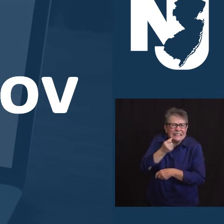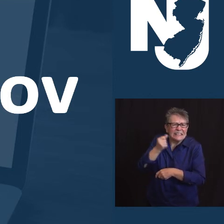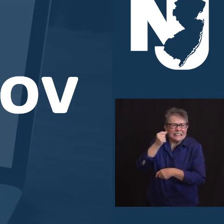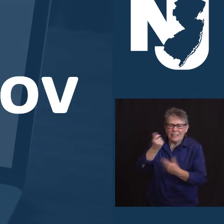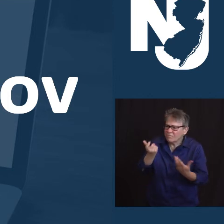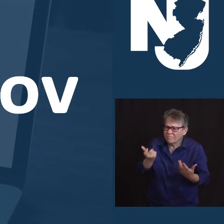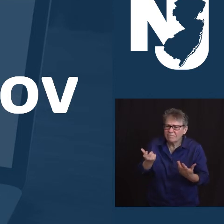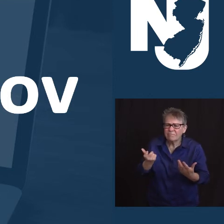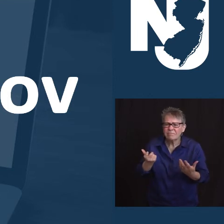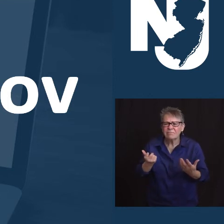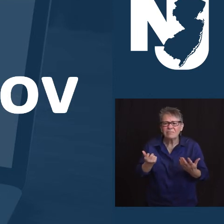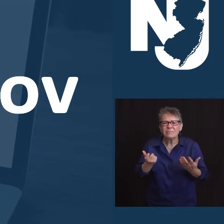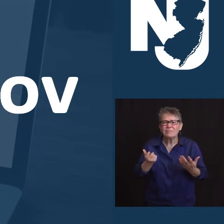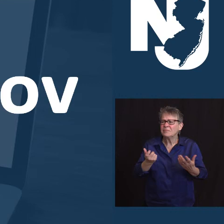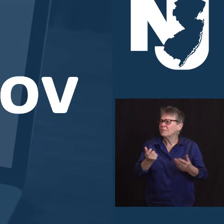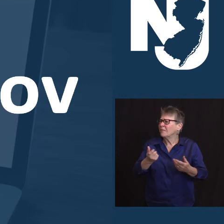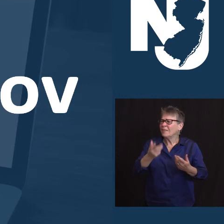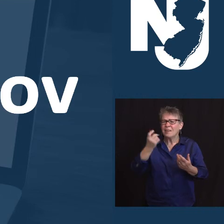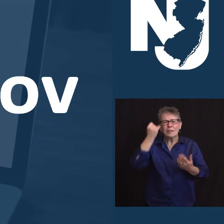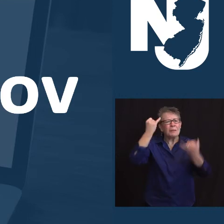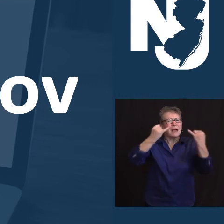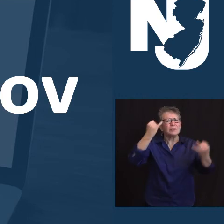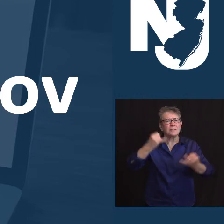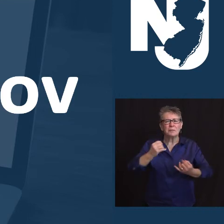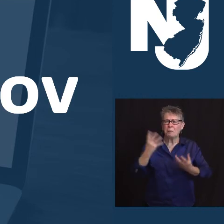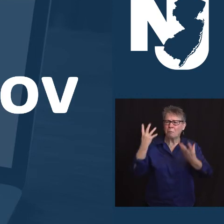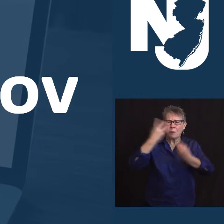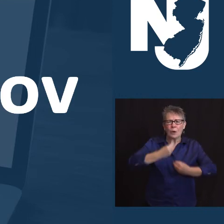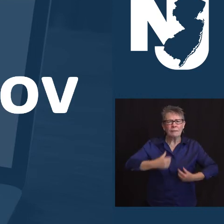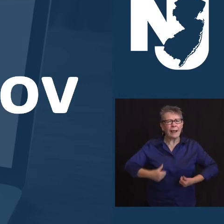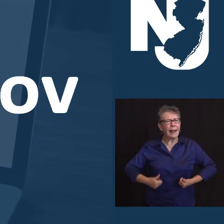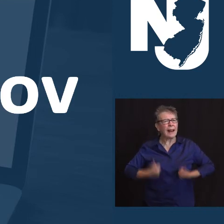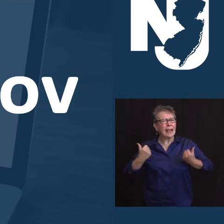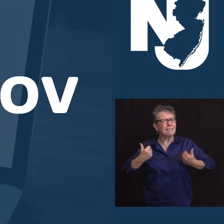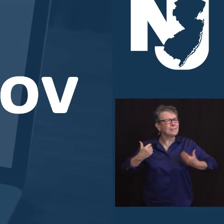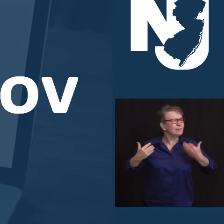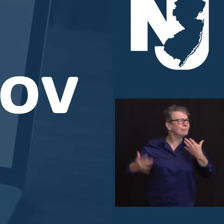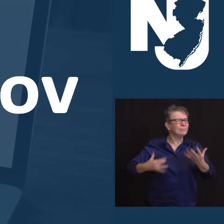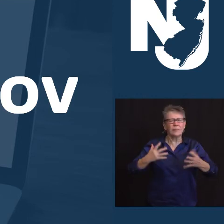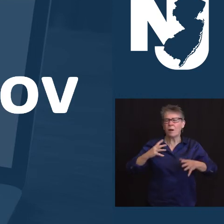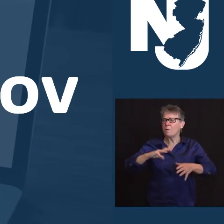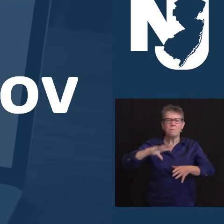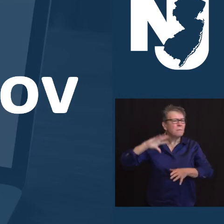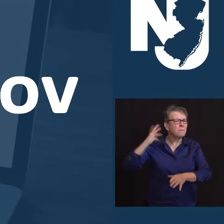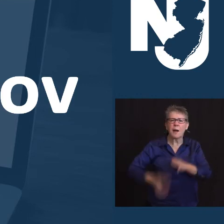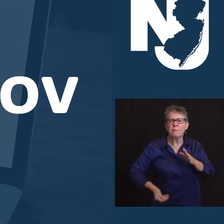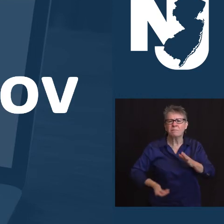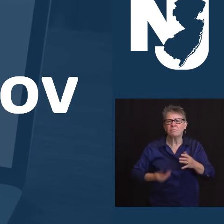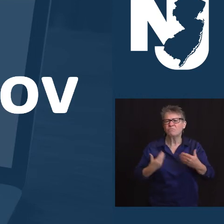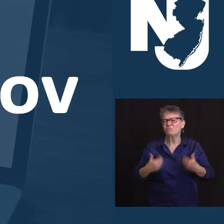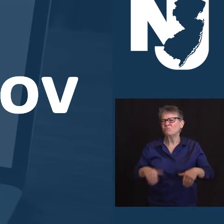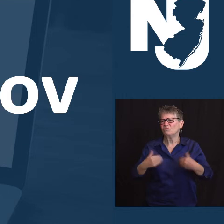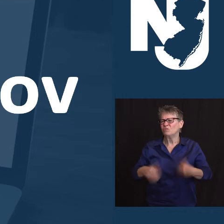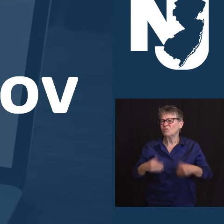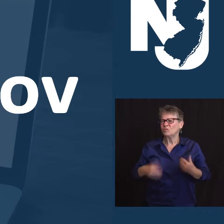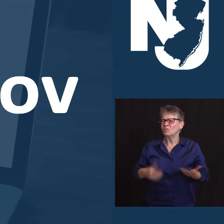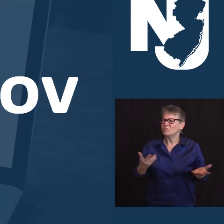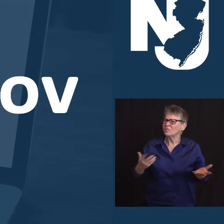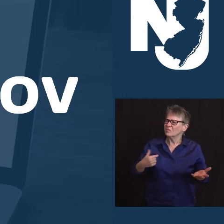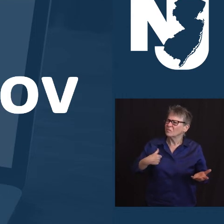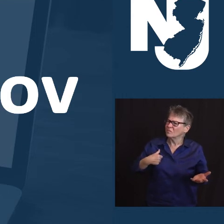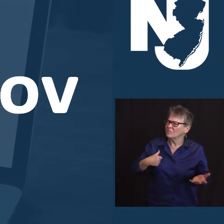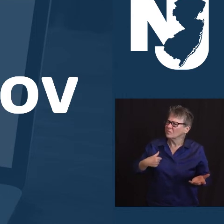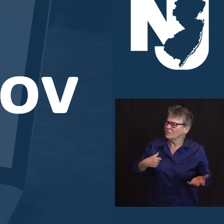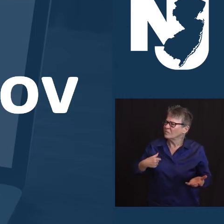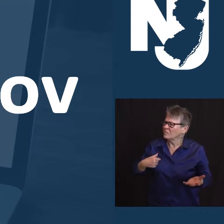lost, family who loved them left behind, every one of them a proud New Jerseyan. Let's honor them all as best we can, and